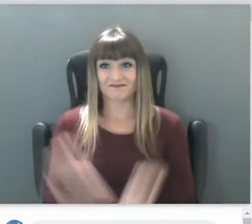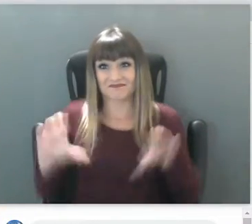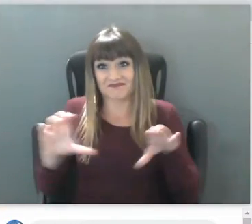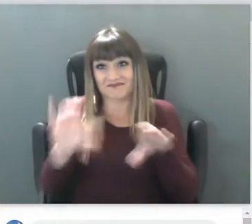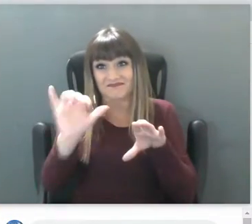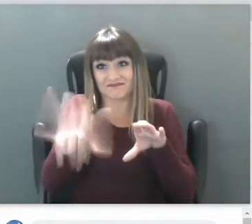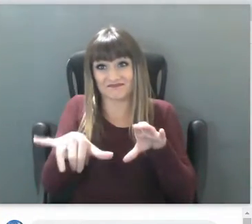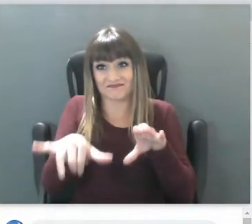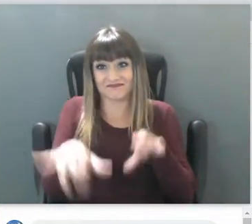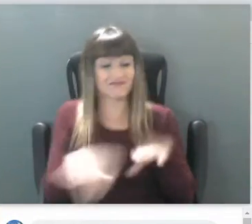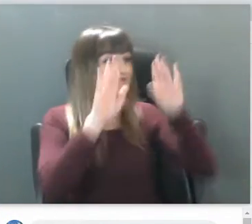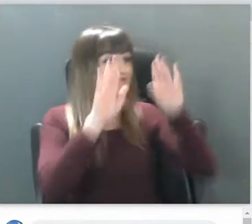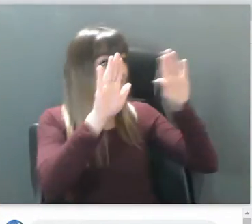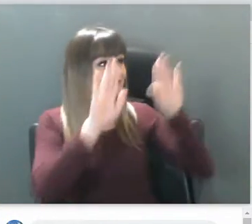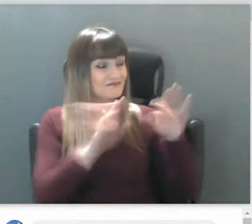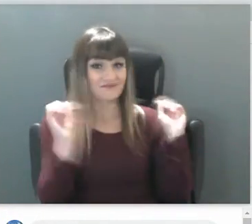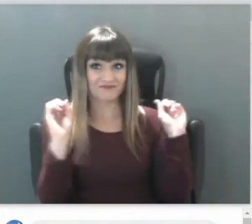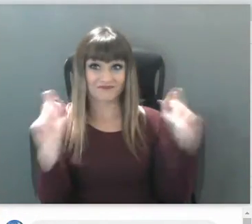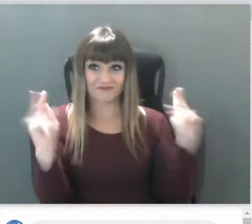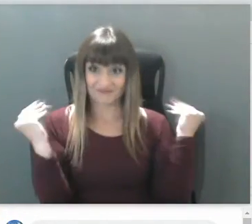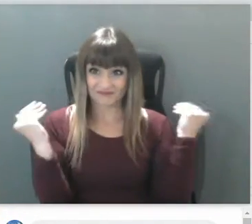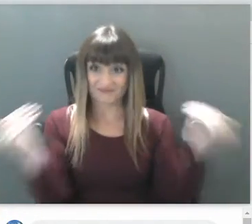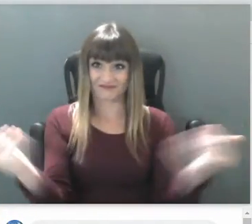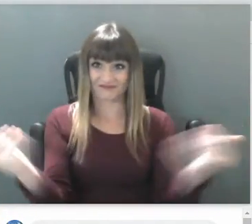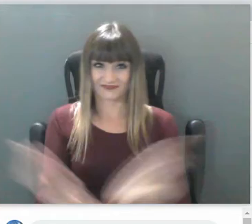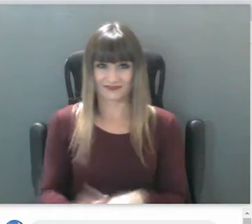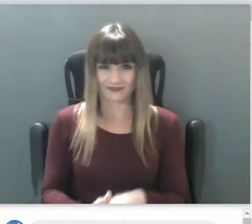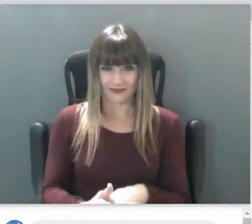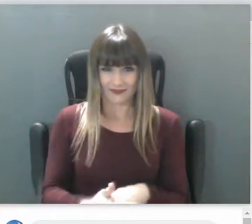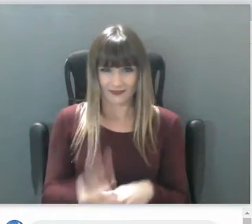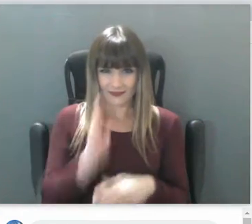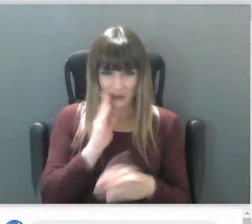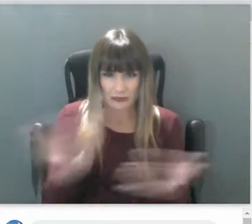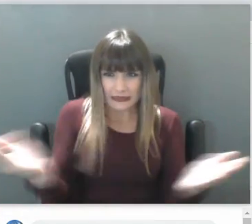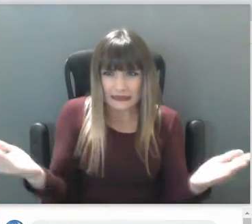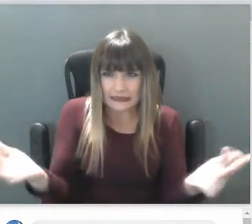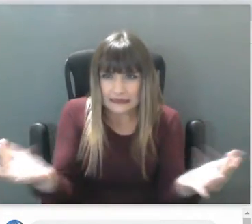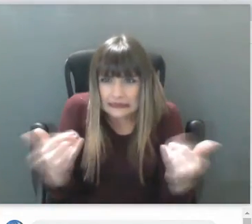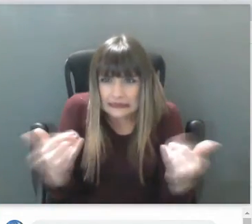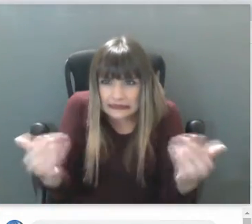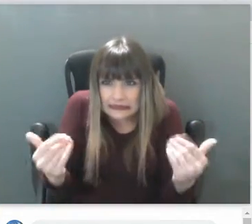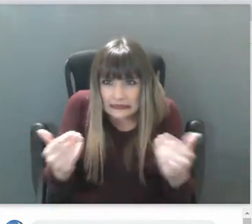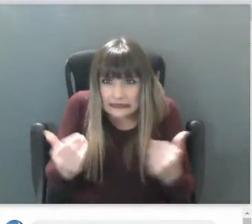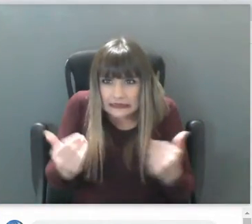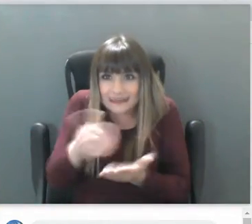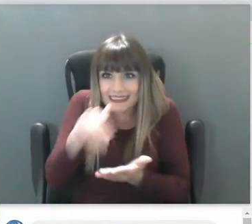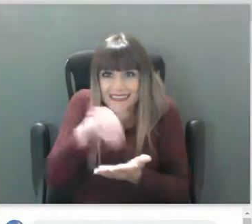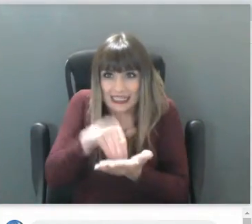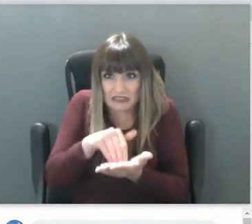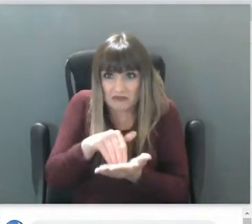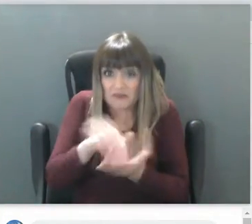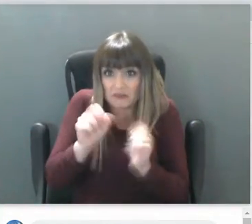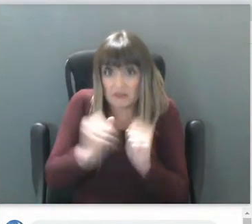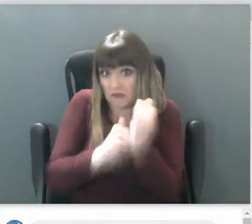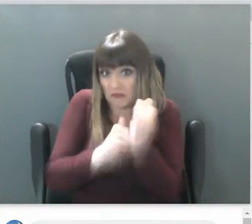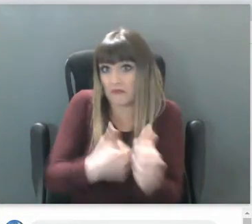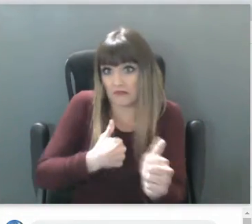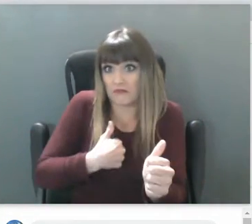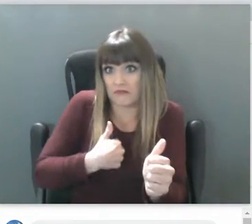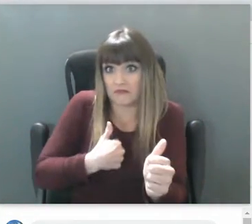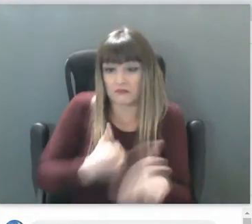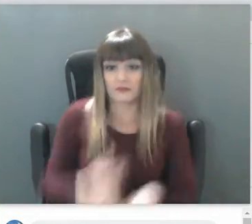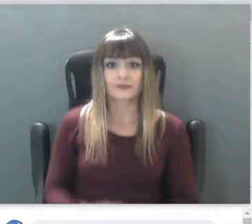right, are we ready? Let's go. Okay, I'm going to get them into the center here. You guys are welcome to follow me. All right, I'm going in.